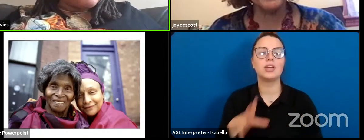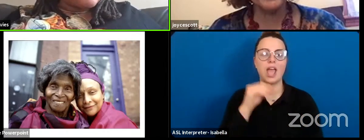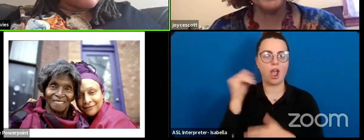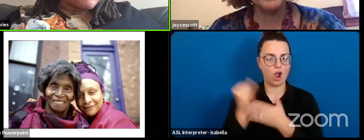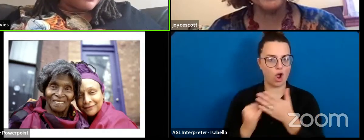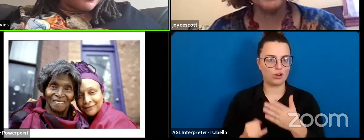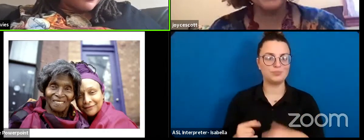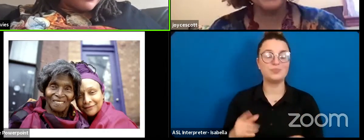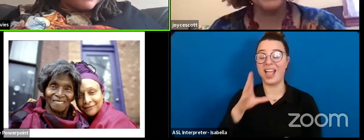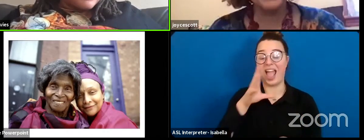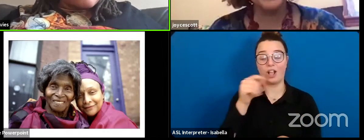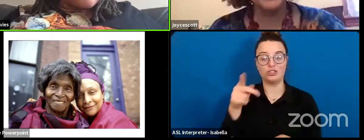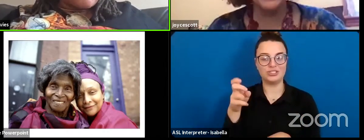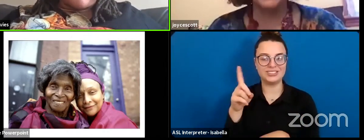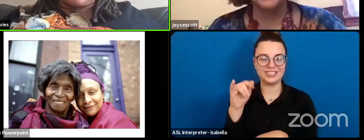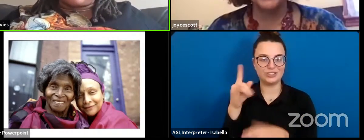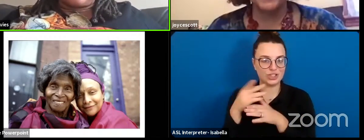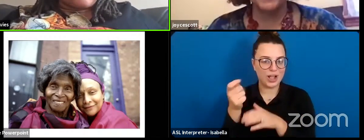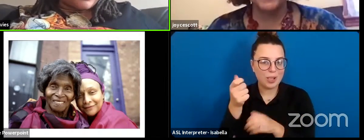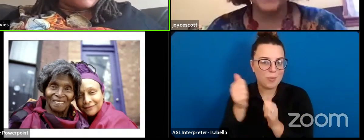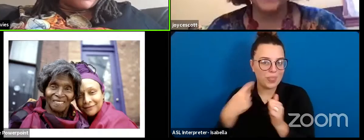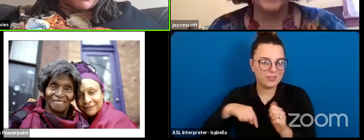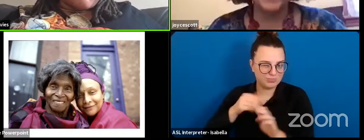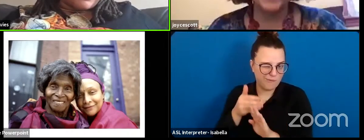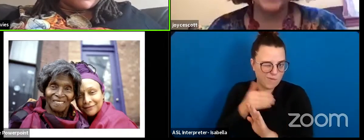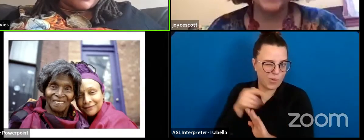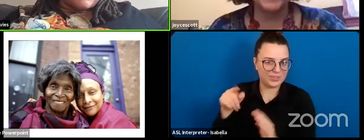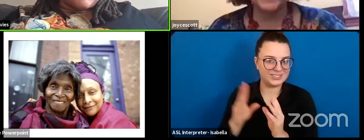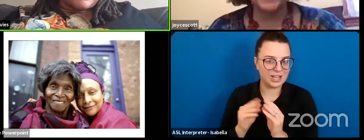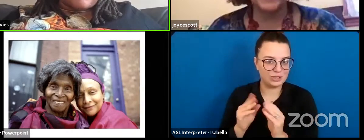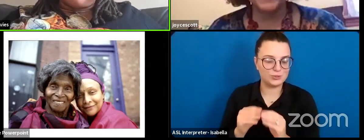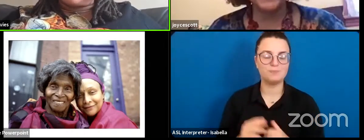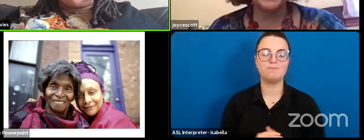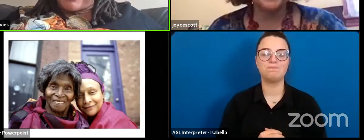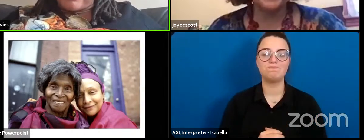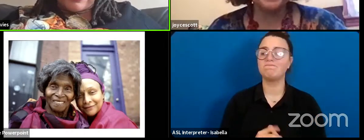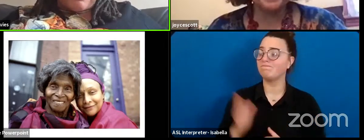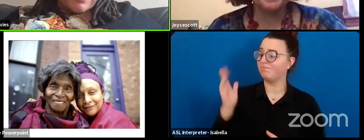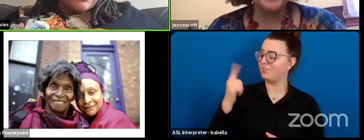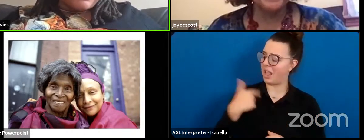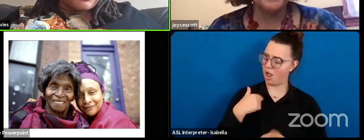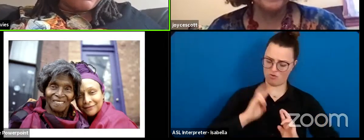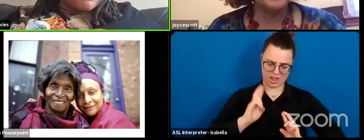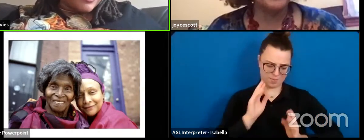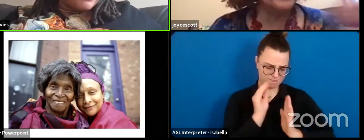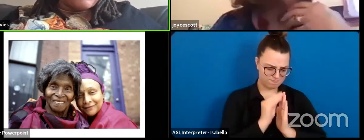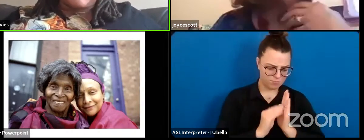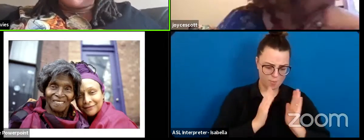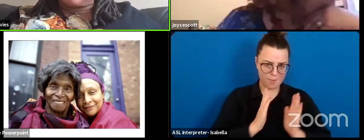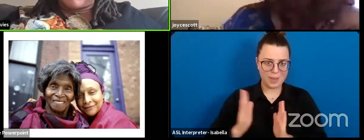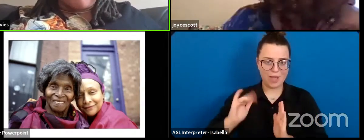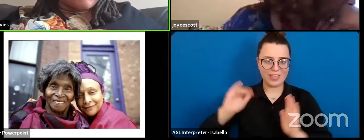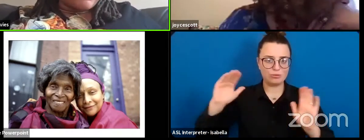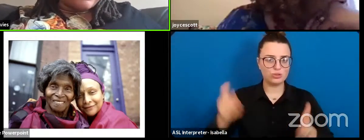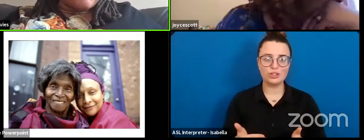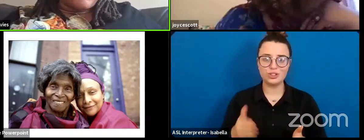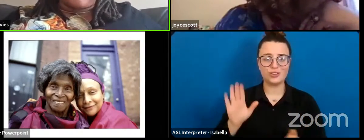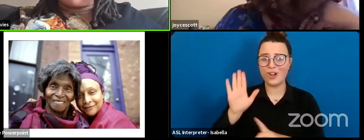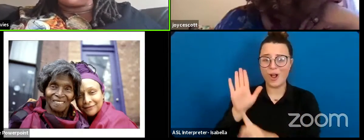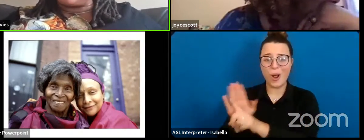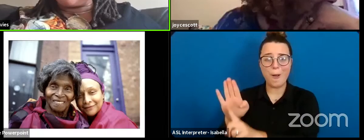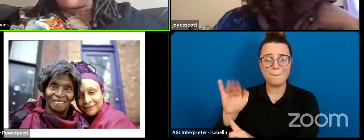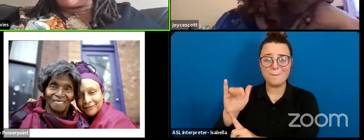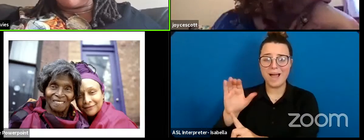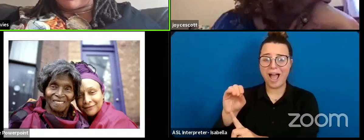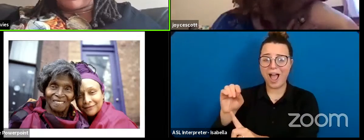began. As I was preparing this introduction, I realized I couldn't say it much better than the bio she provided, which seems to have been written